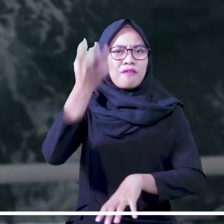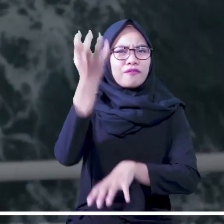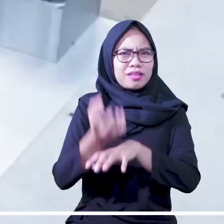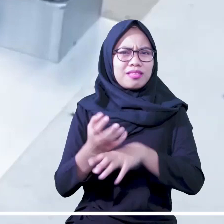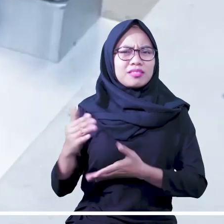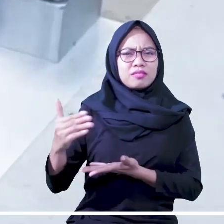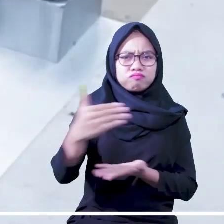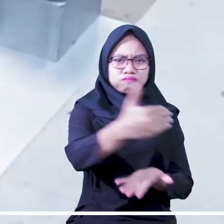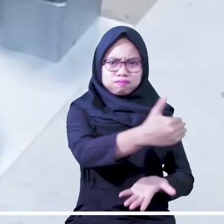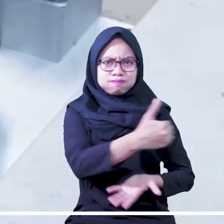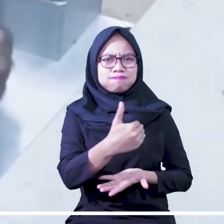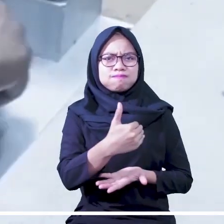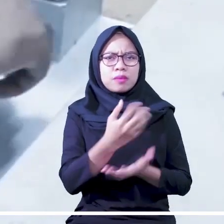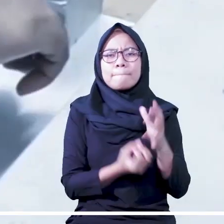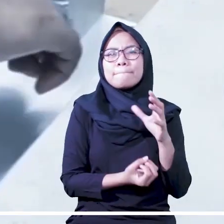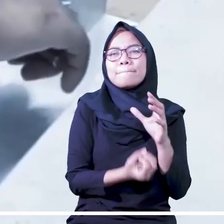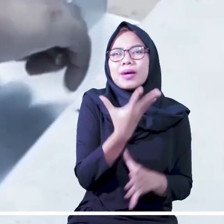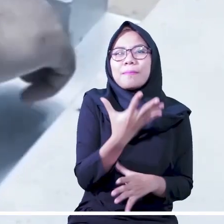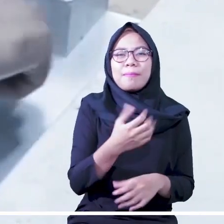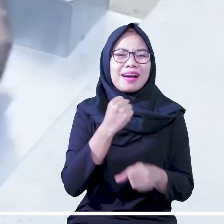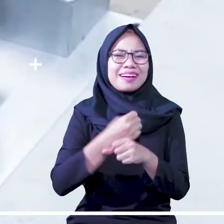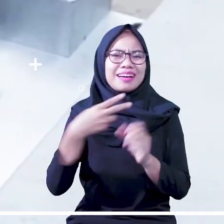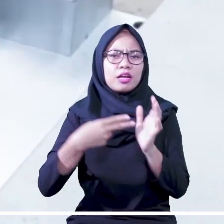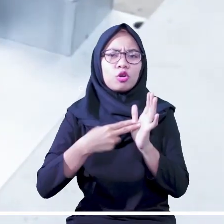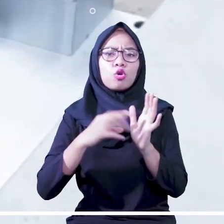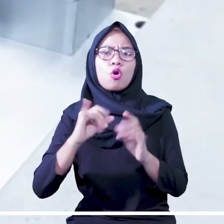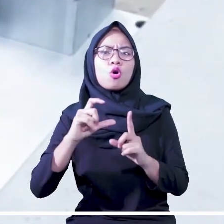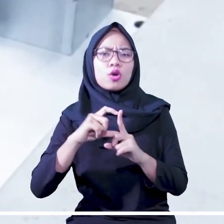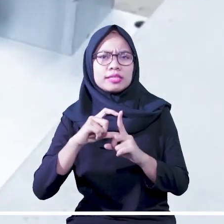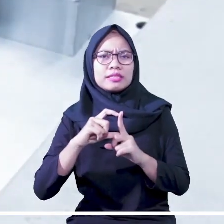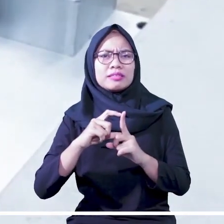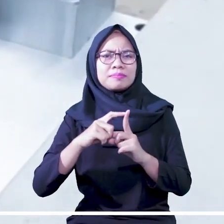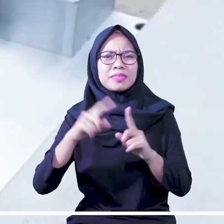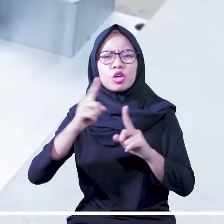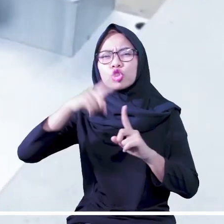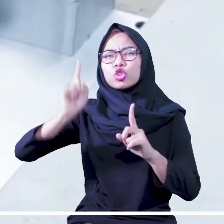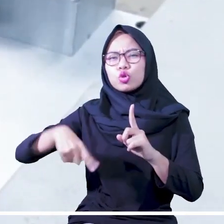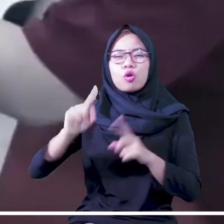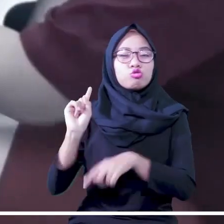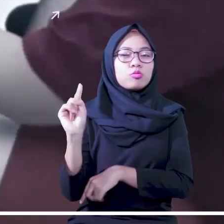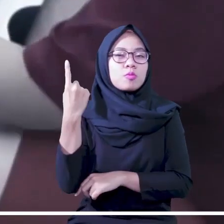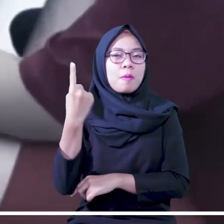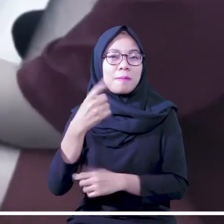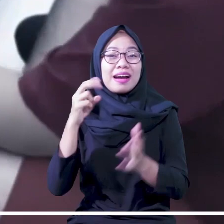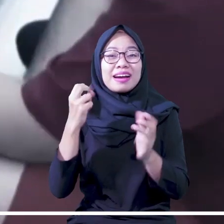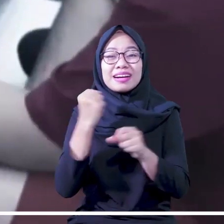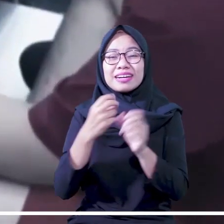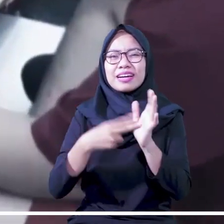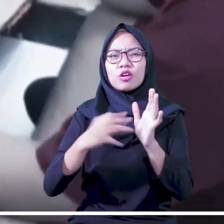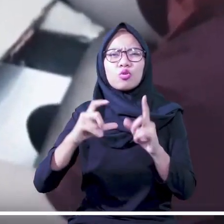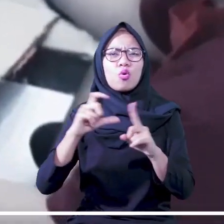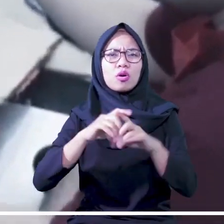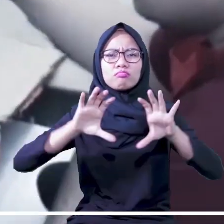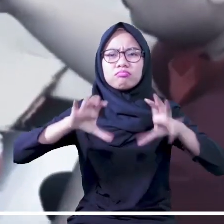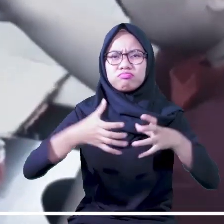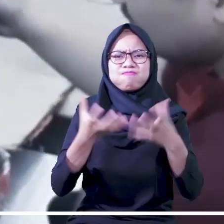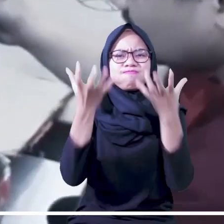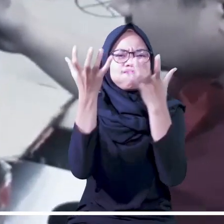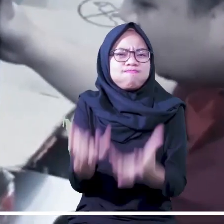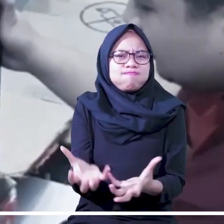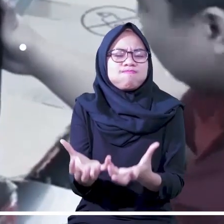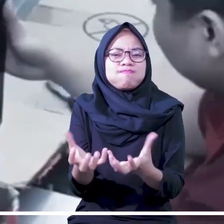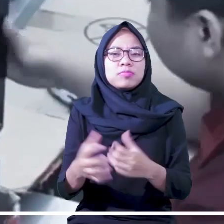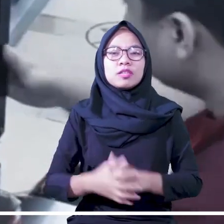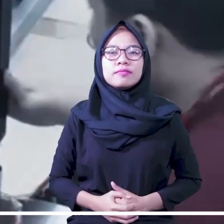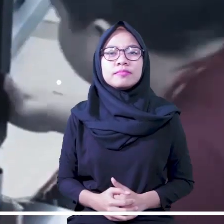Collecting gravity data and developing Indonesia's Geoid model became the main task of the Gravity Control Network and Geoid